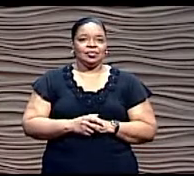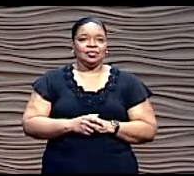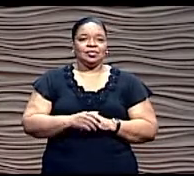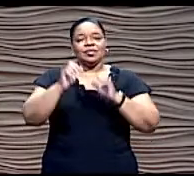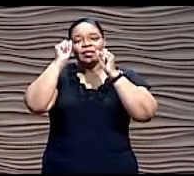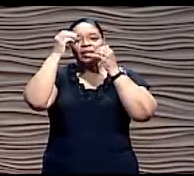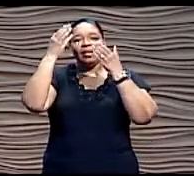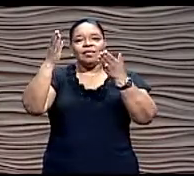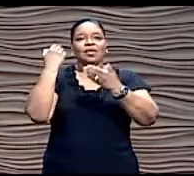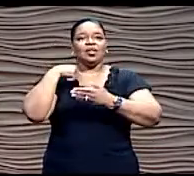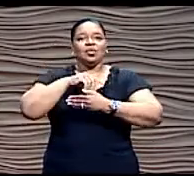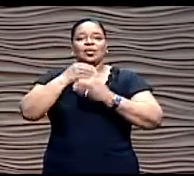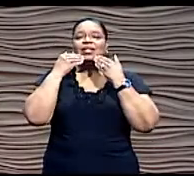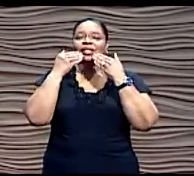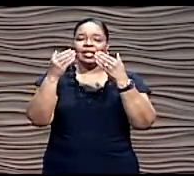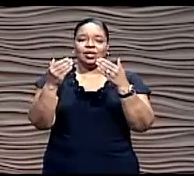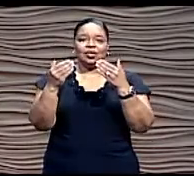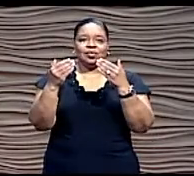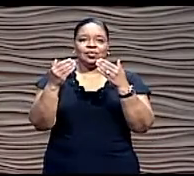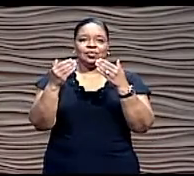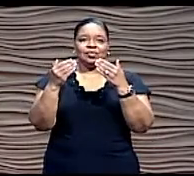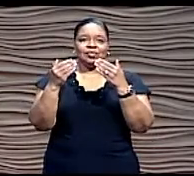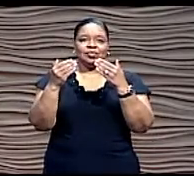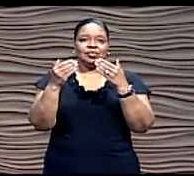Our Father, we thank you